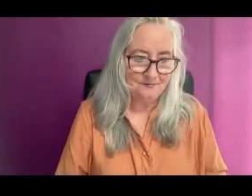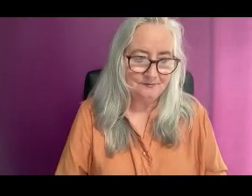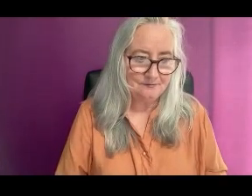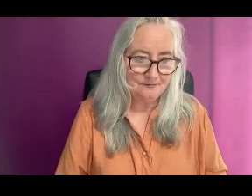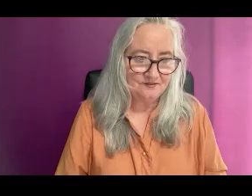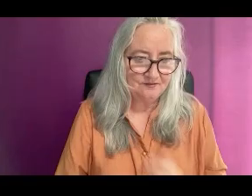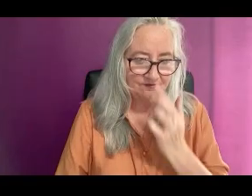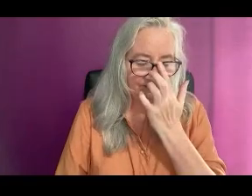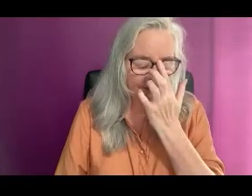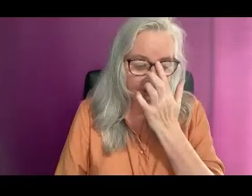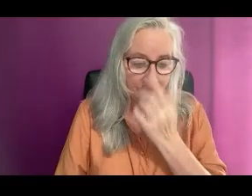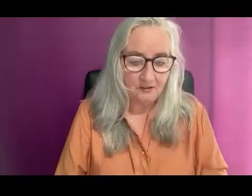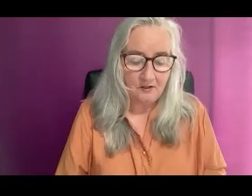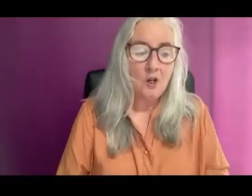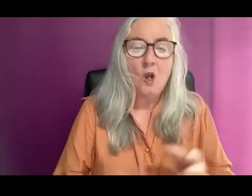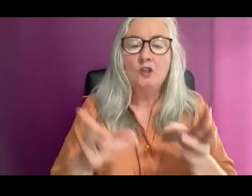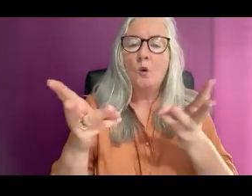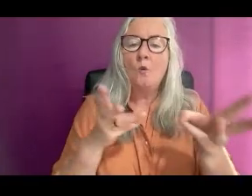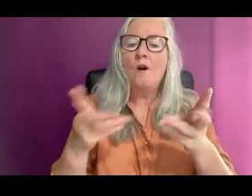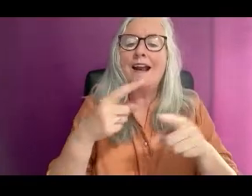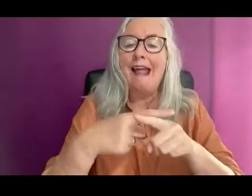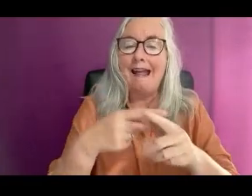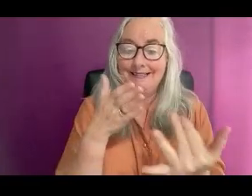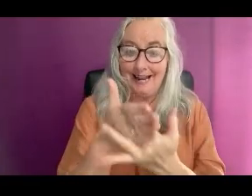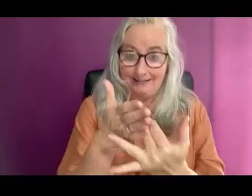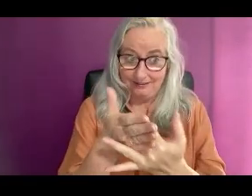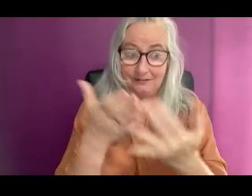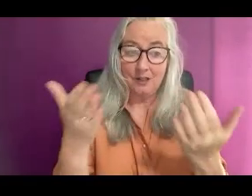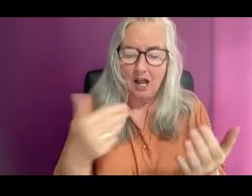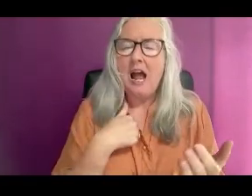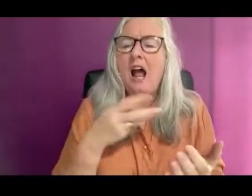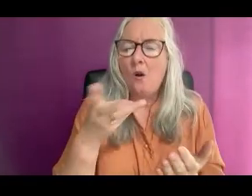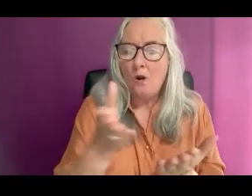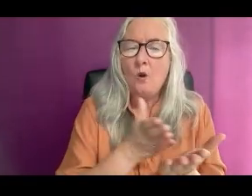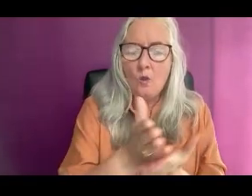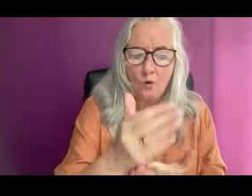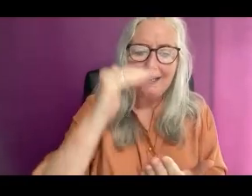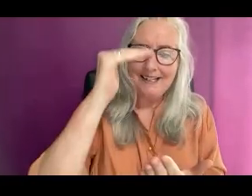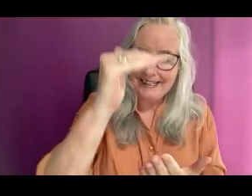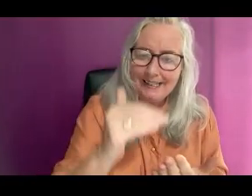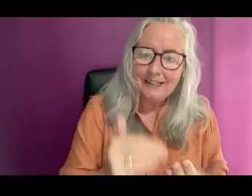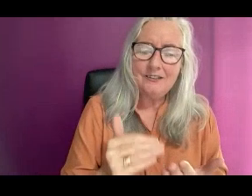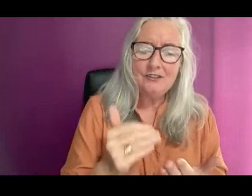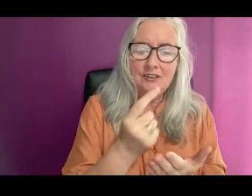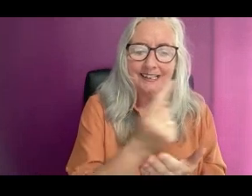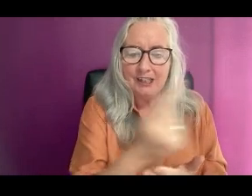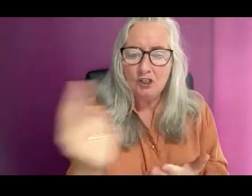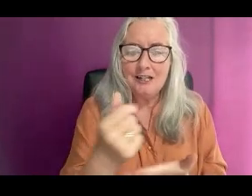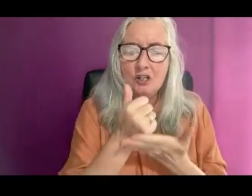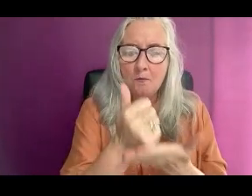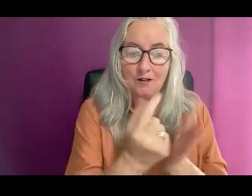All right, so in terms of work and access, I will be going through each of the supports and the grants